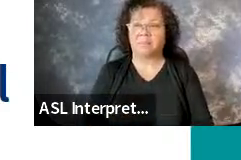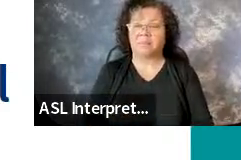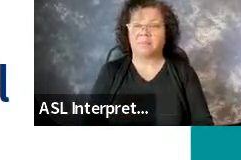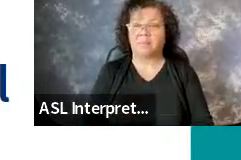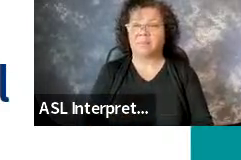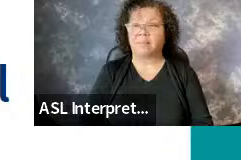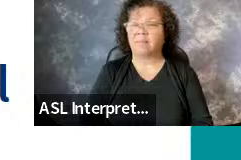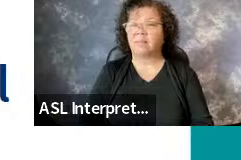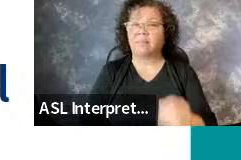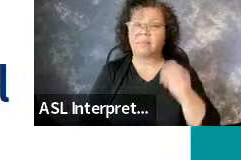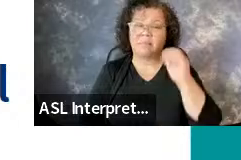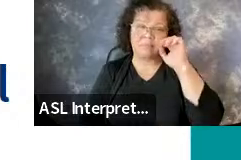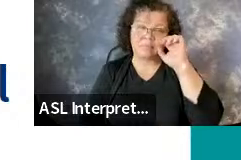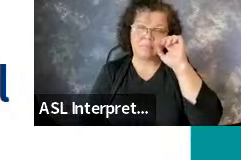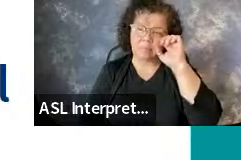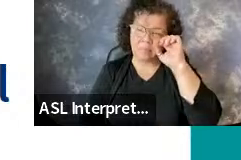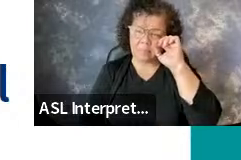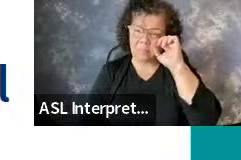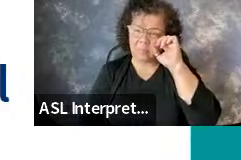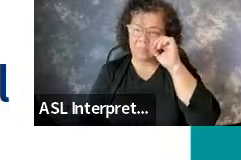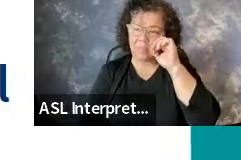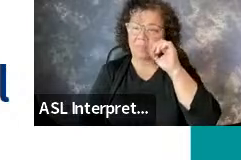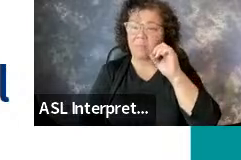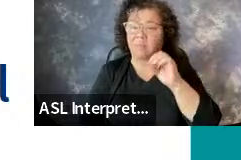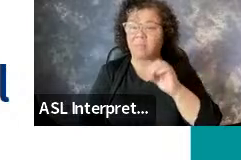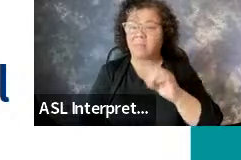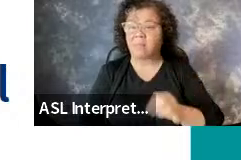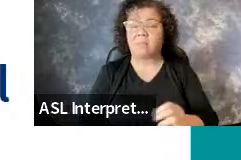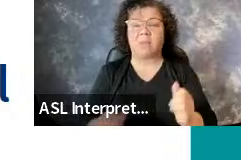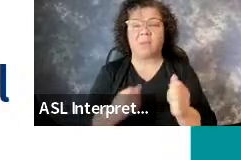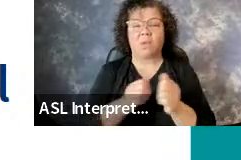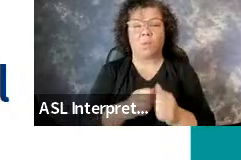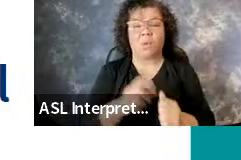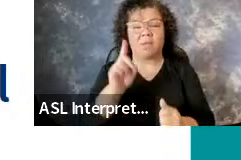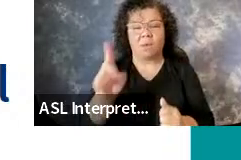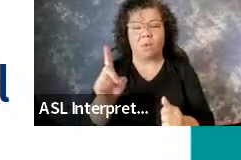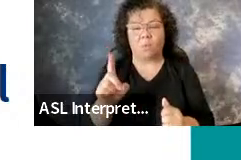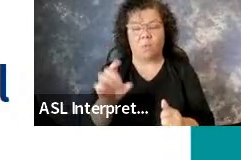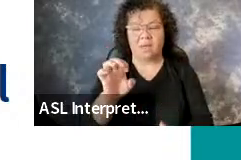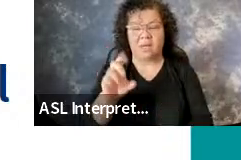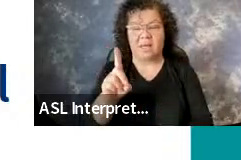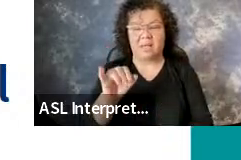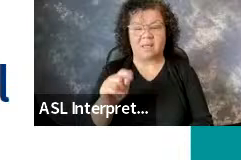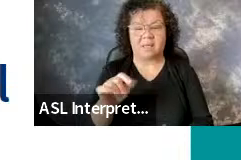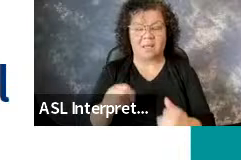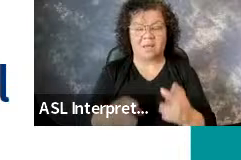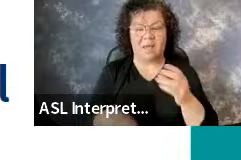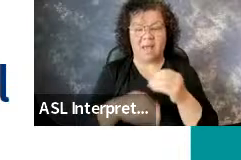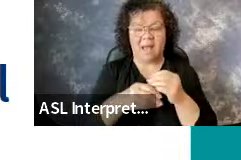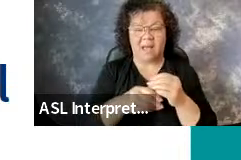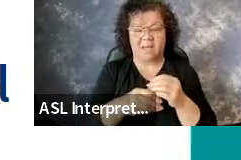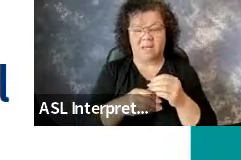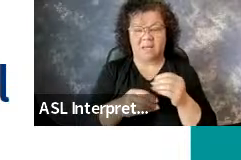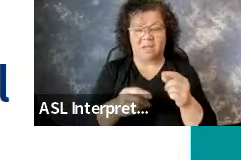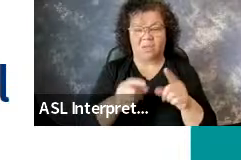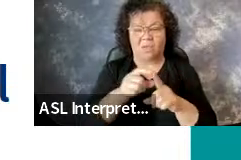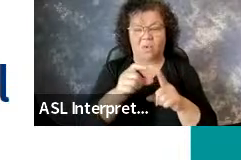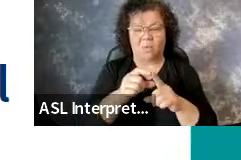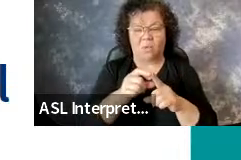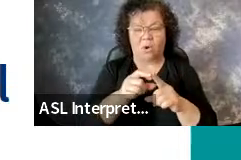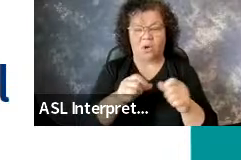All right. So with the one edit of adding in structures as opposed to foundations